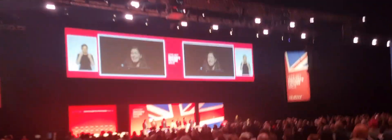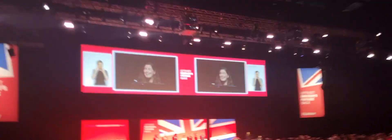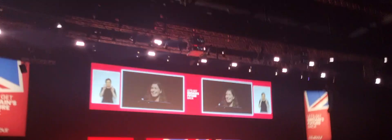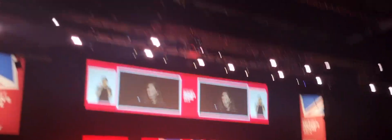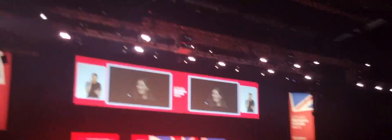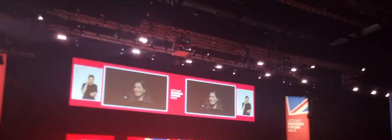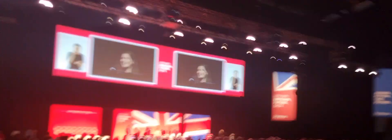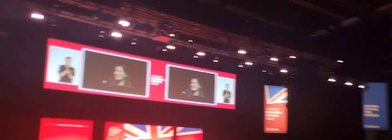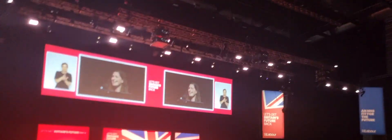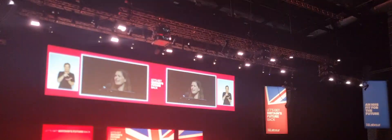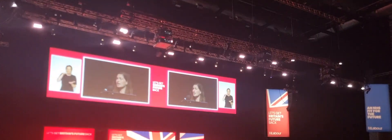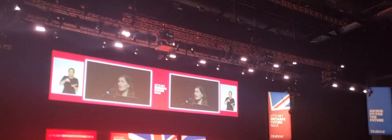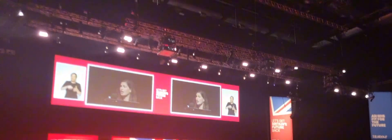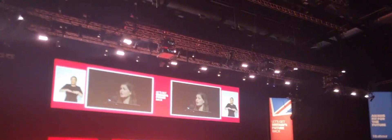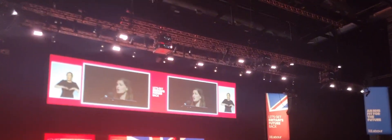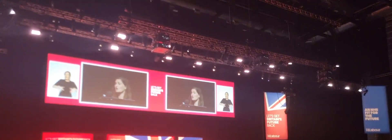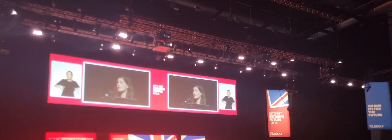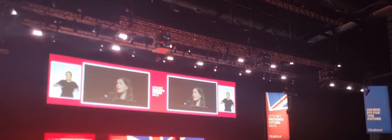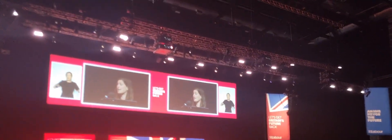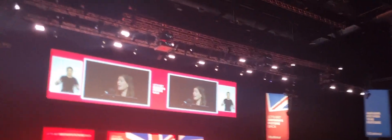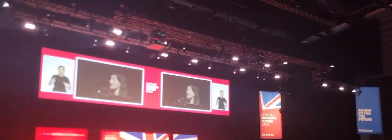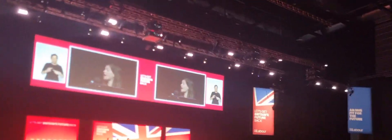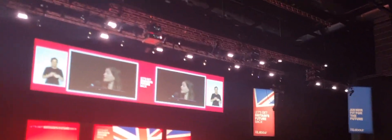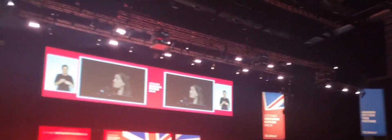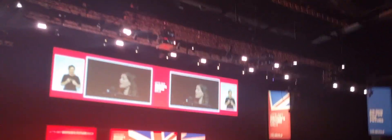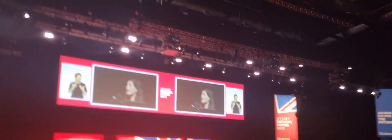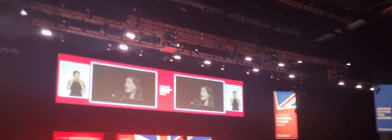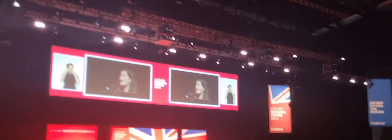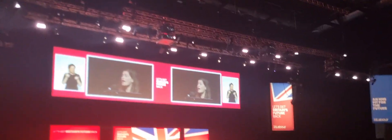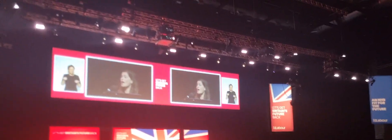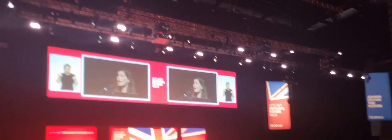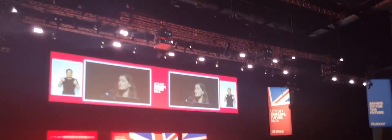Jerusalem in England's green and